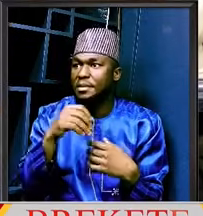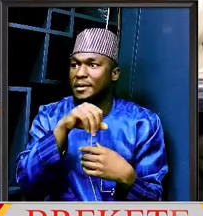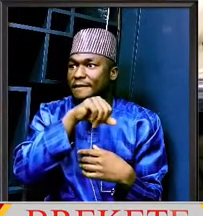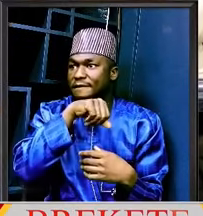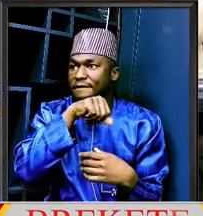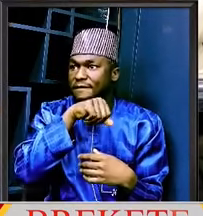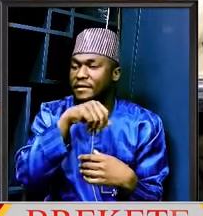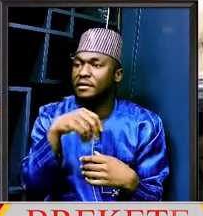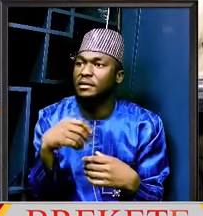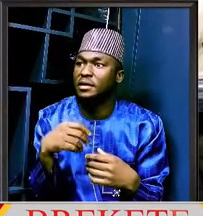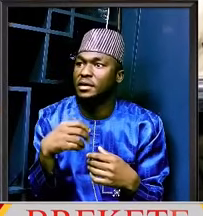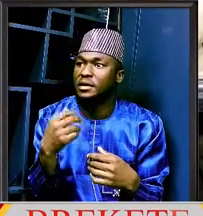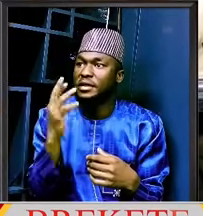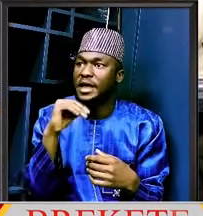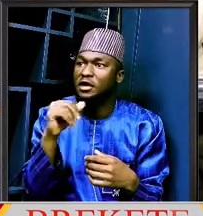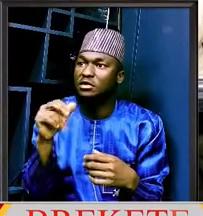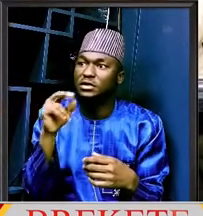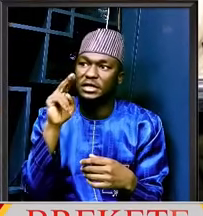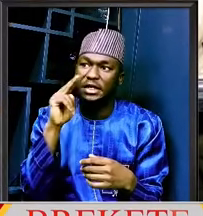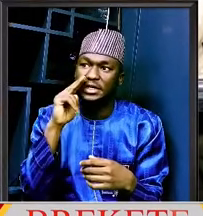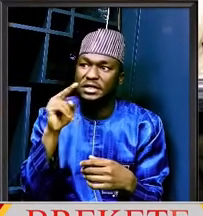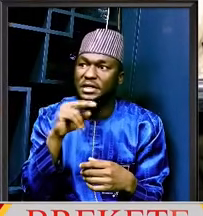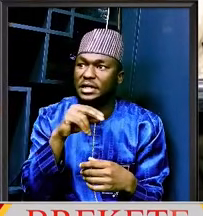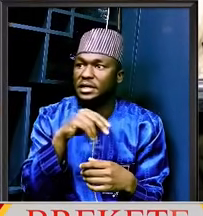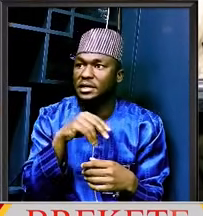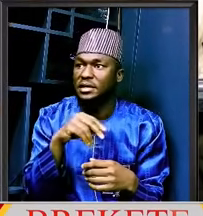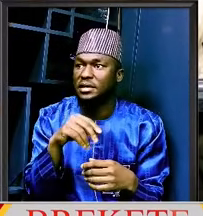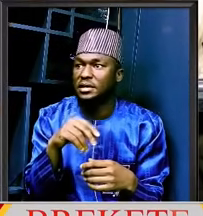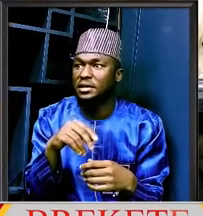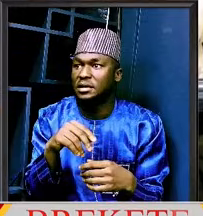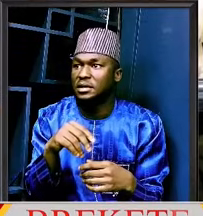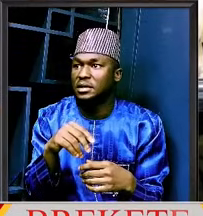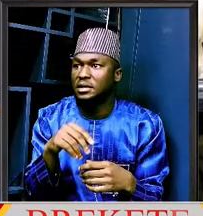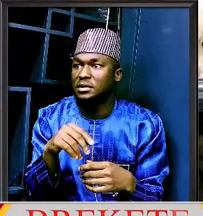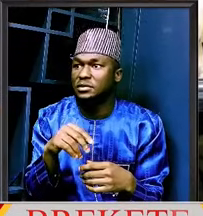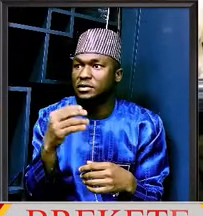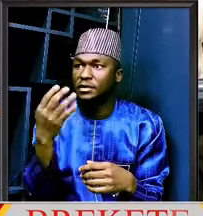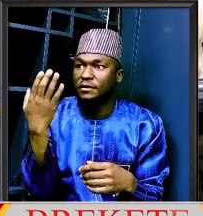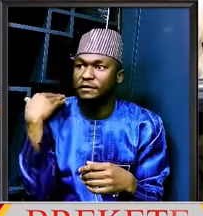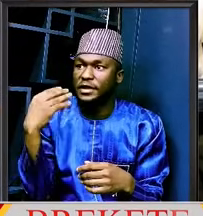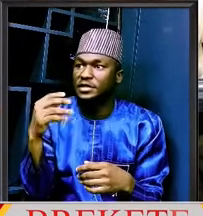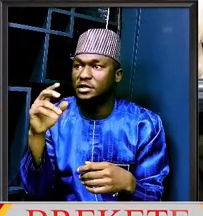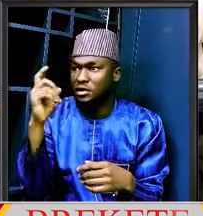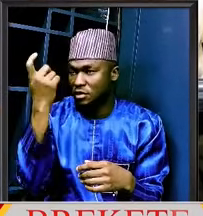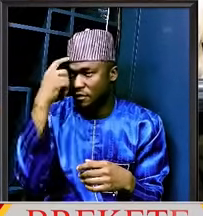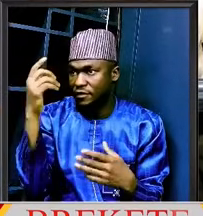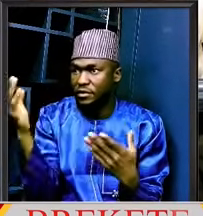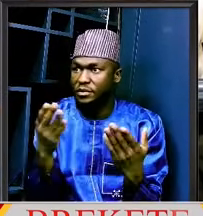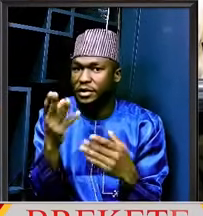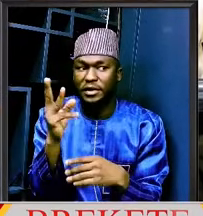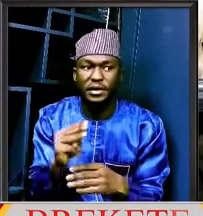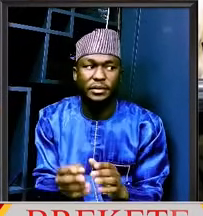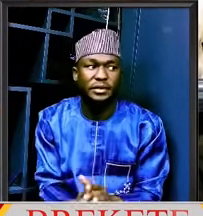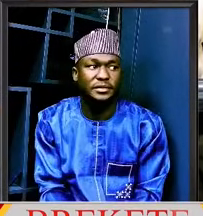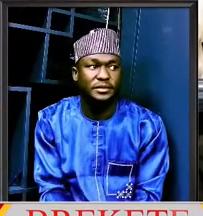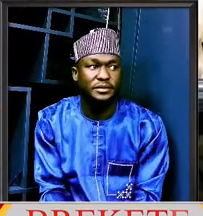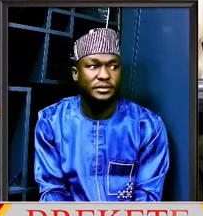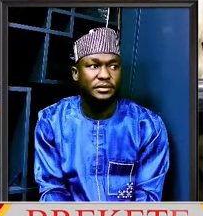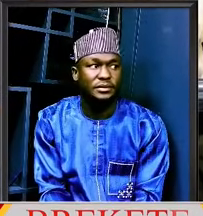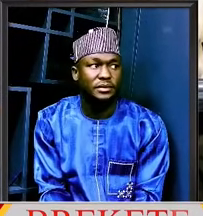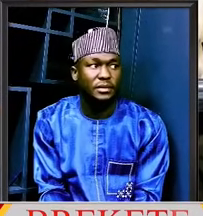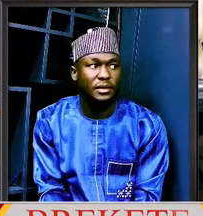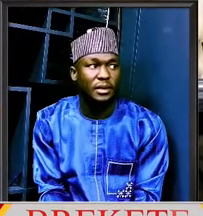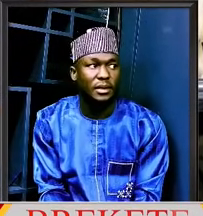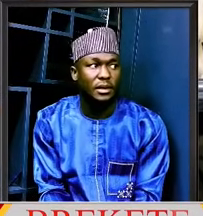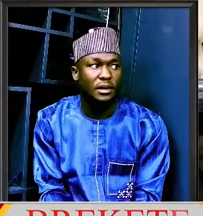are exotic pigs. They are not Nigerian breeds. Our former governor brought those pigs to the state. Somebody said your